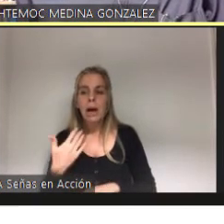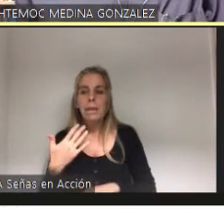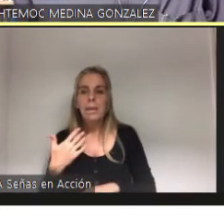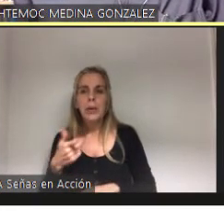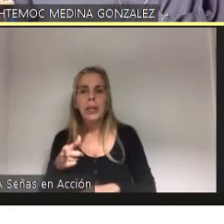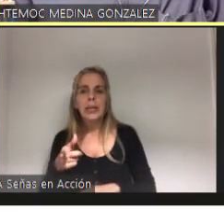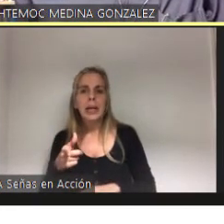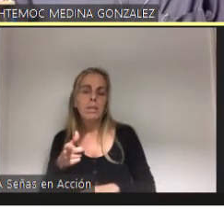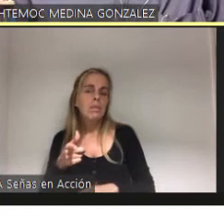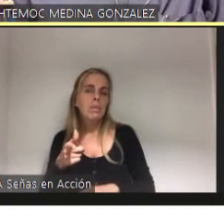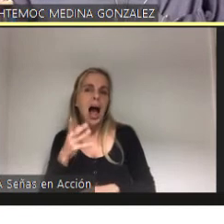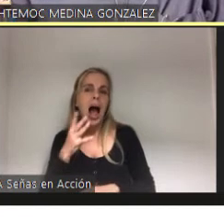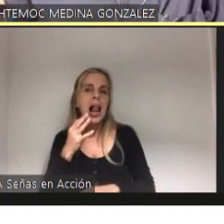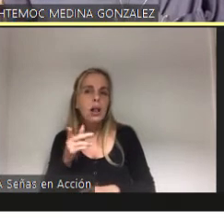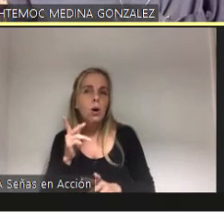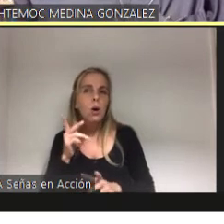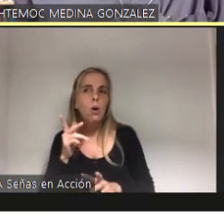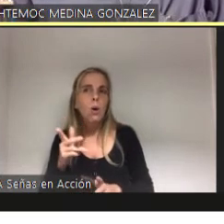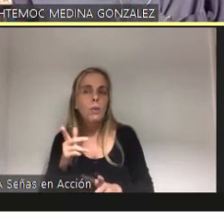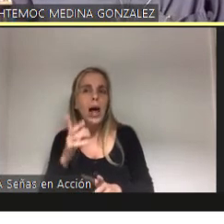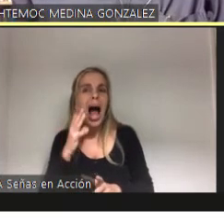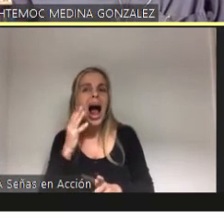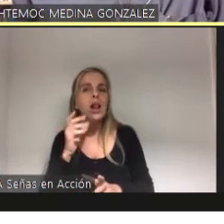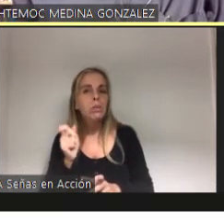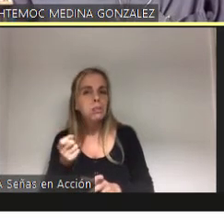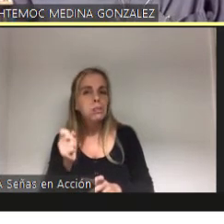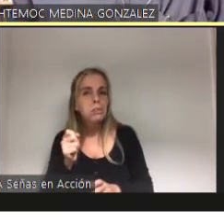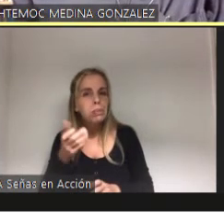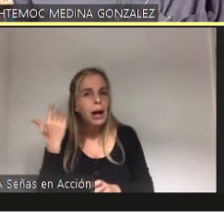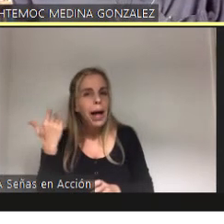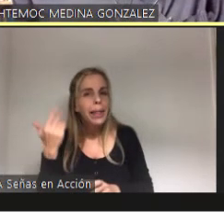We could defend something that has already happened.